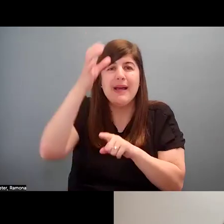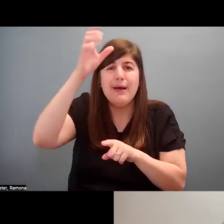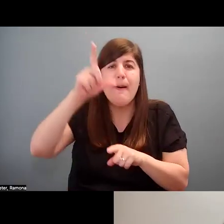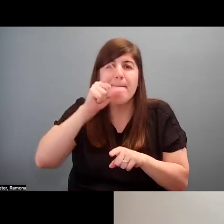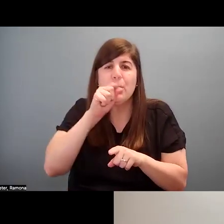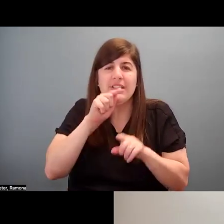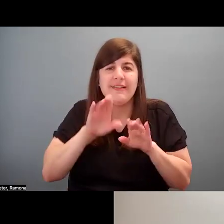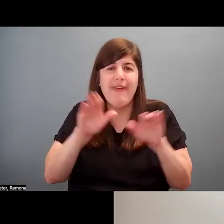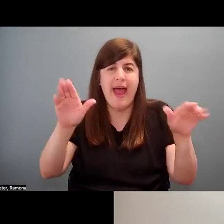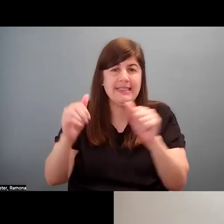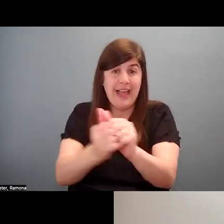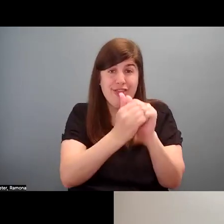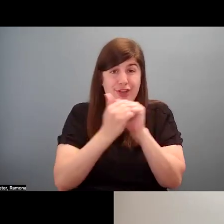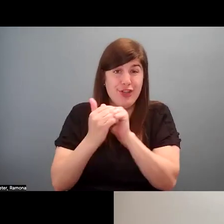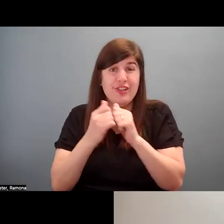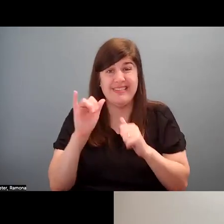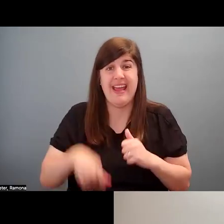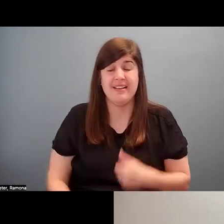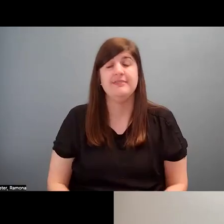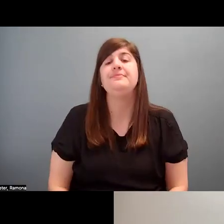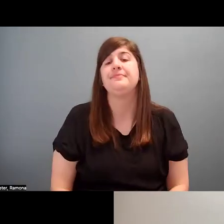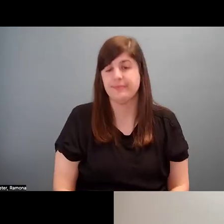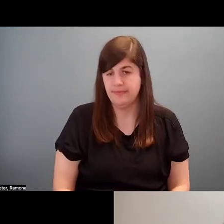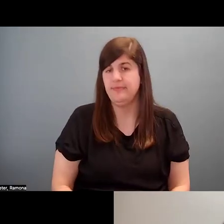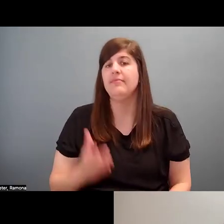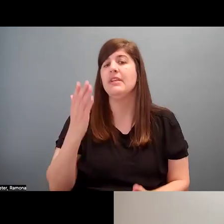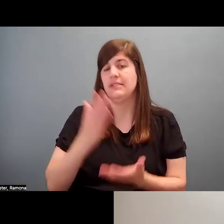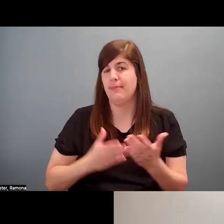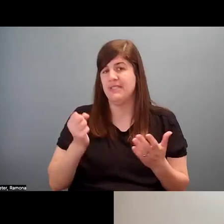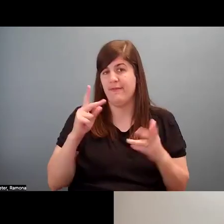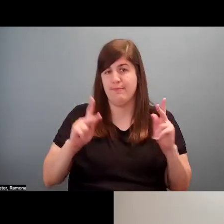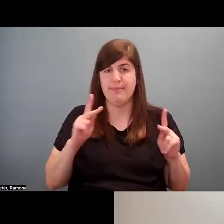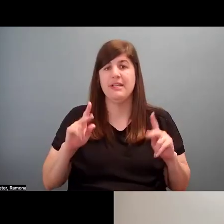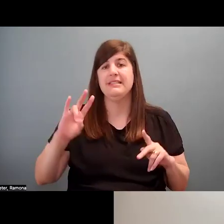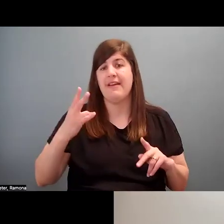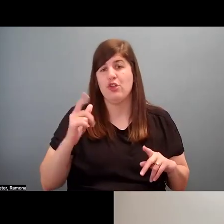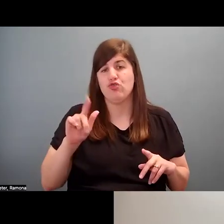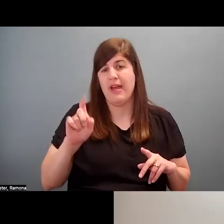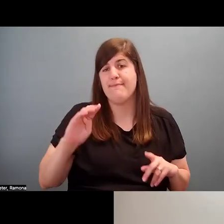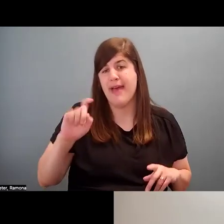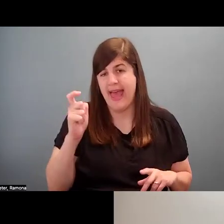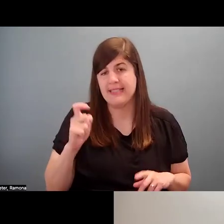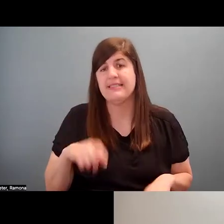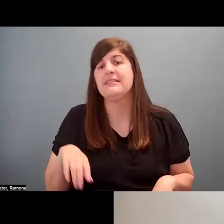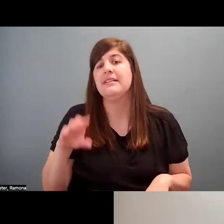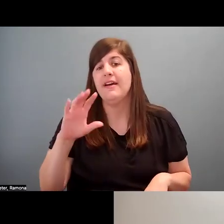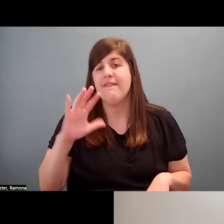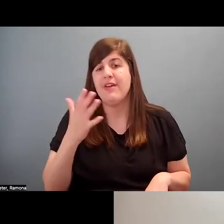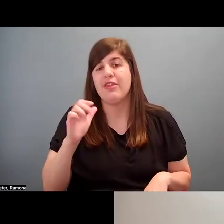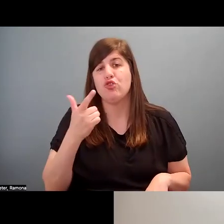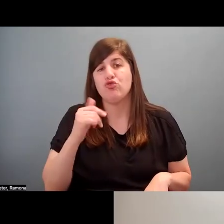Very Awesome. cool. All right, I got a question from a couple different people, including seventh grade Max and Mrs. Outlaws, fifth graders from